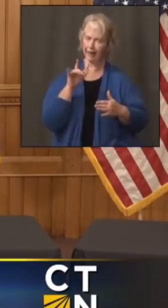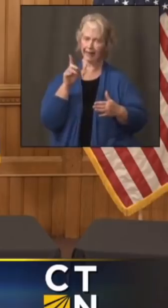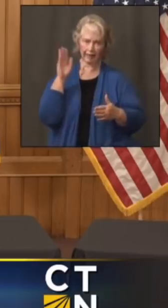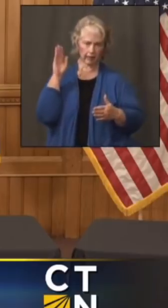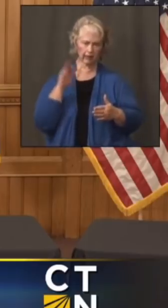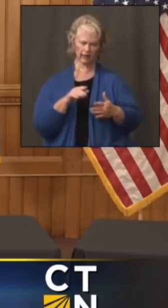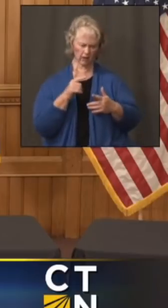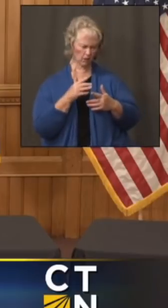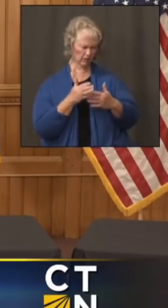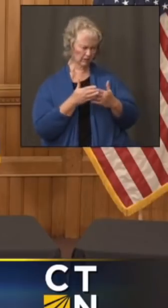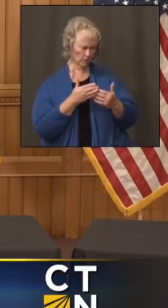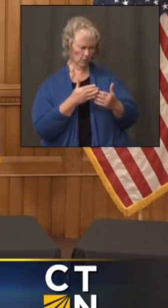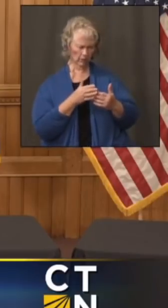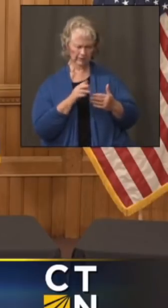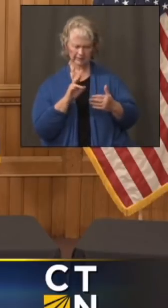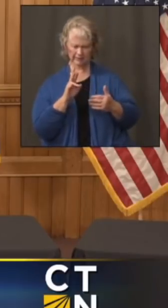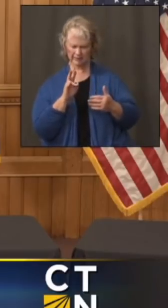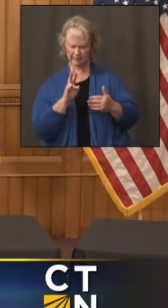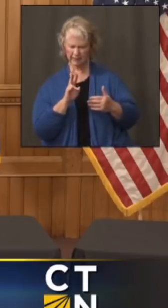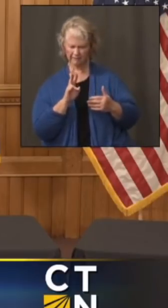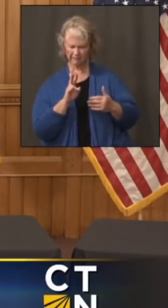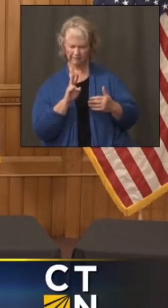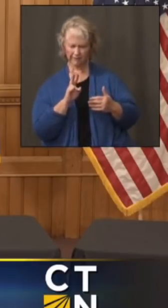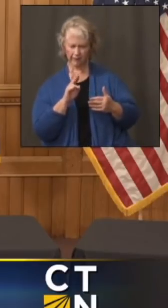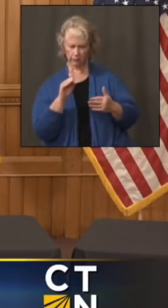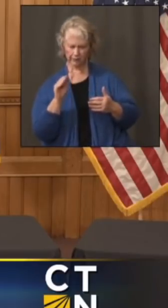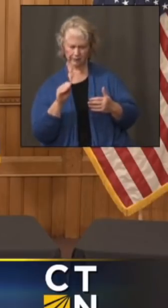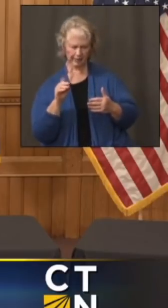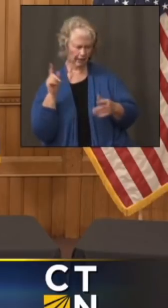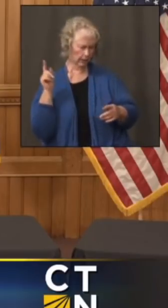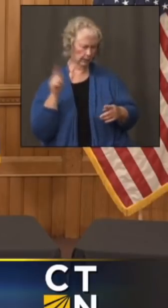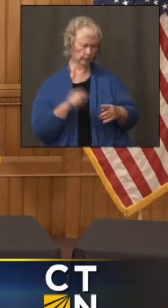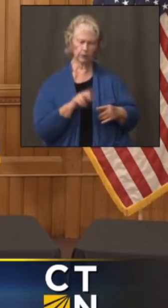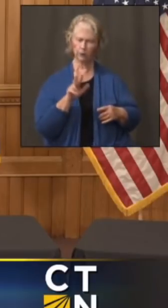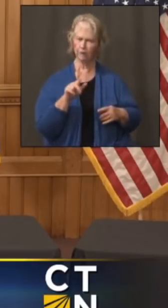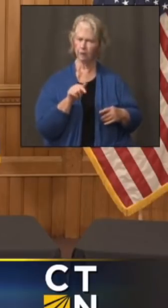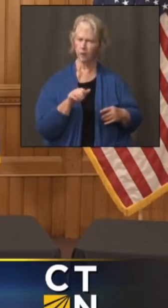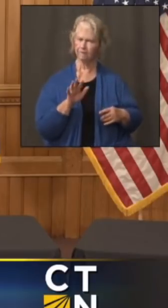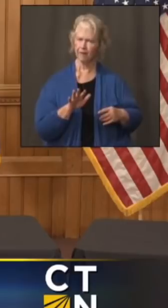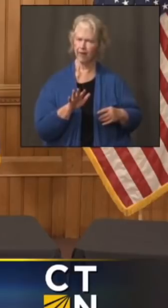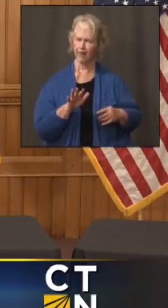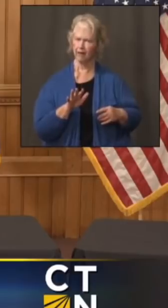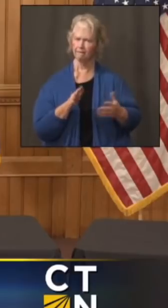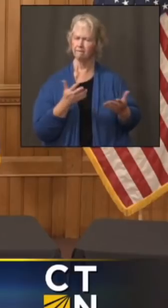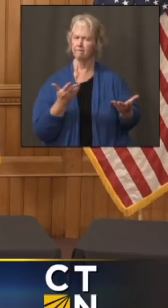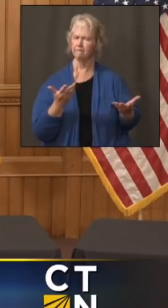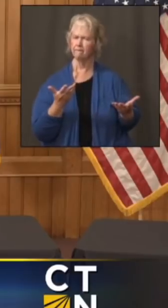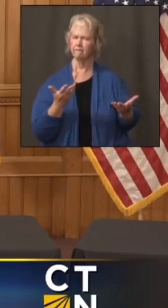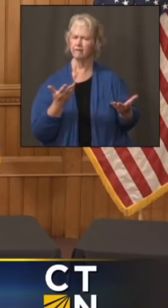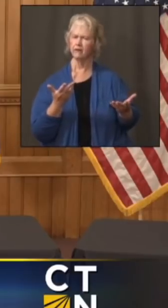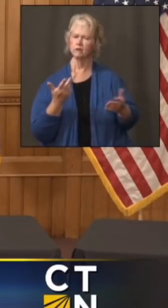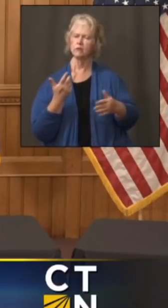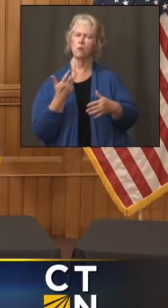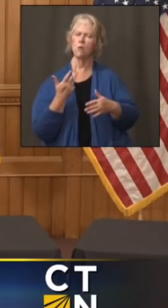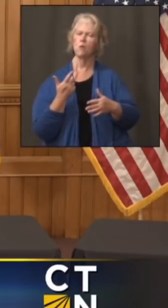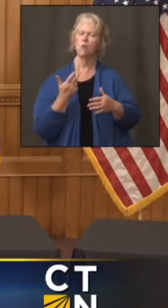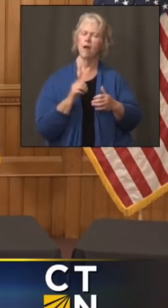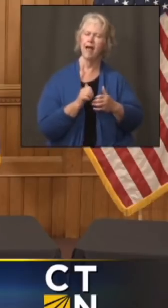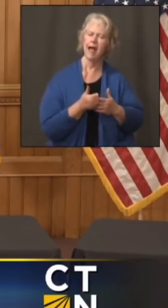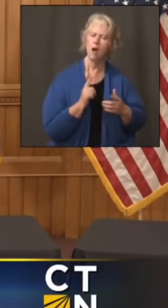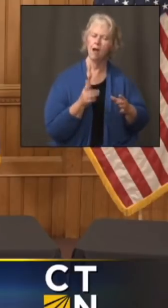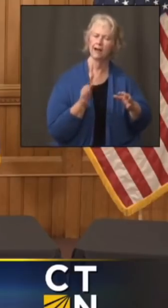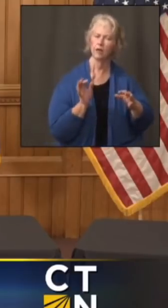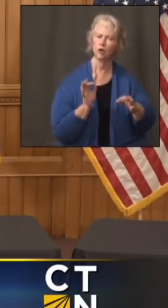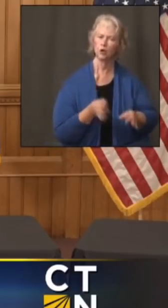around 7-something% and then it dropped down to 3.5? So what will be the benchmark for